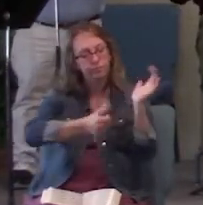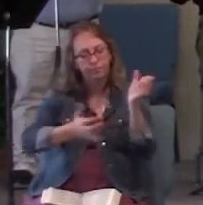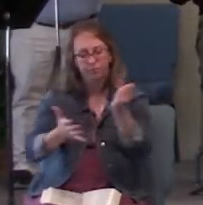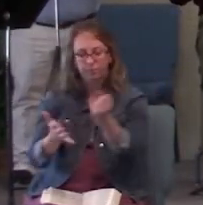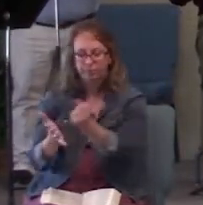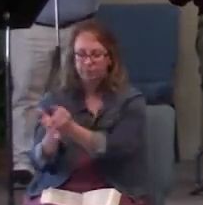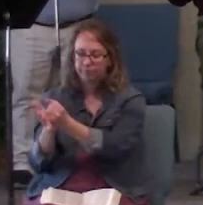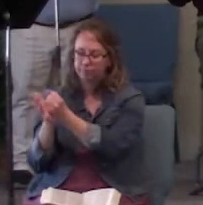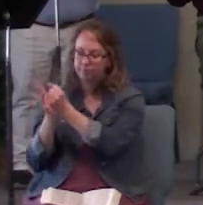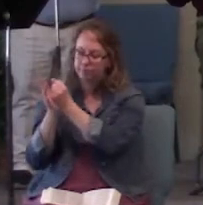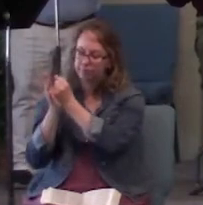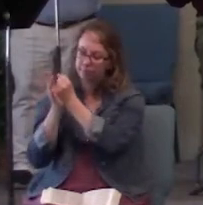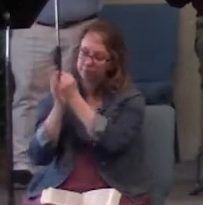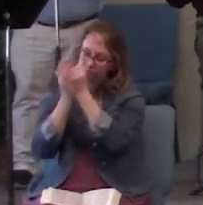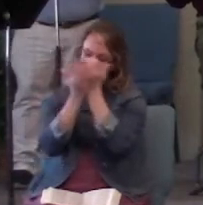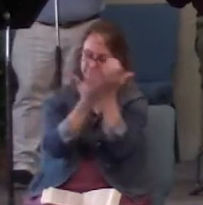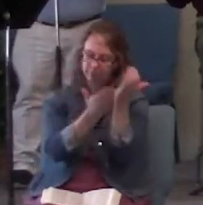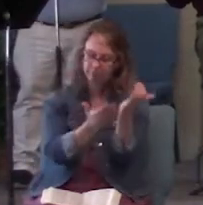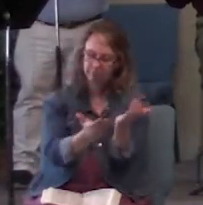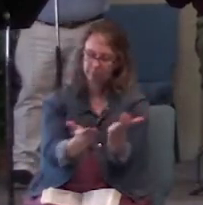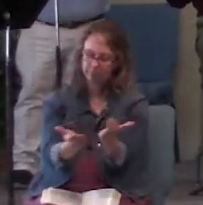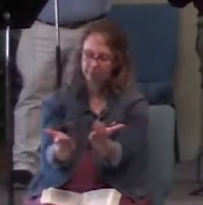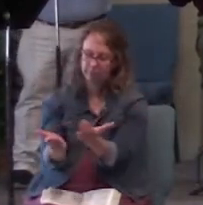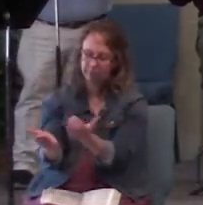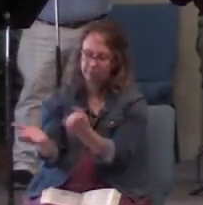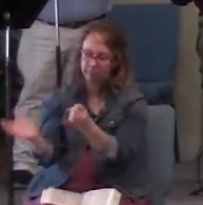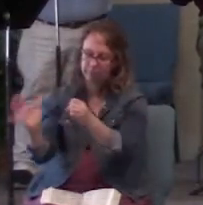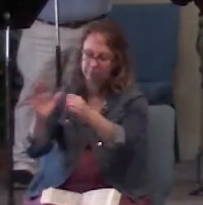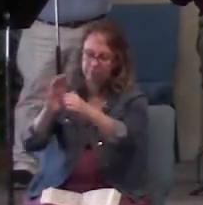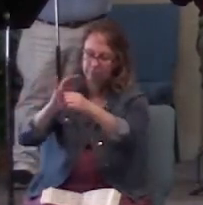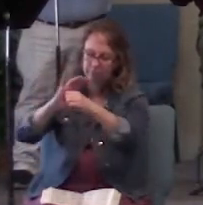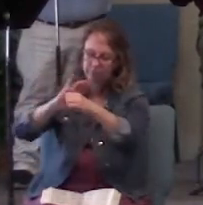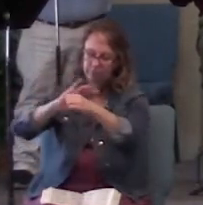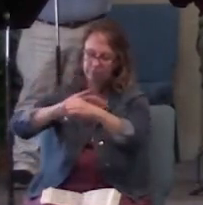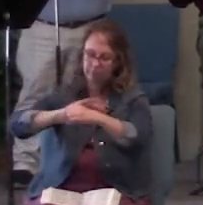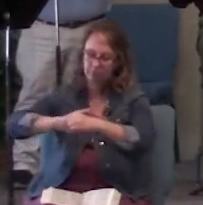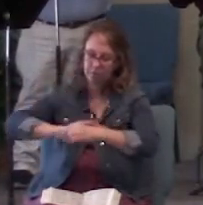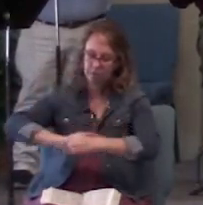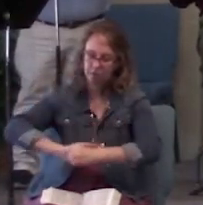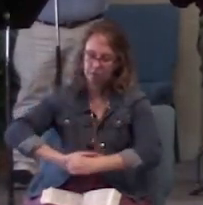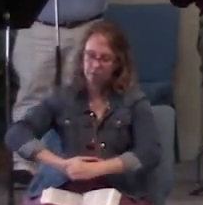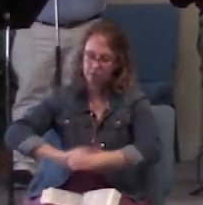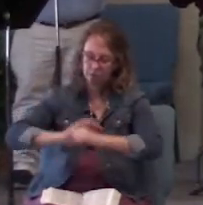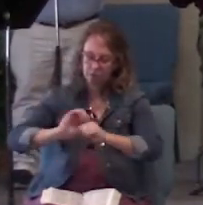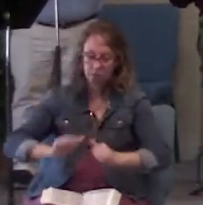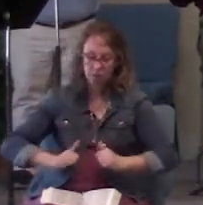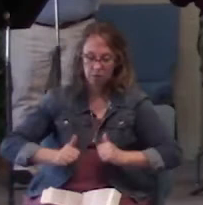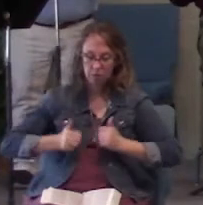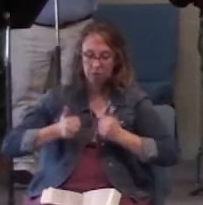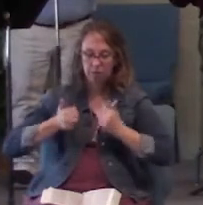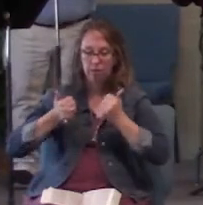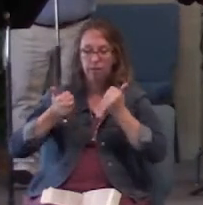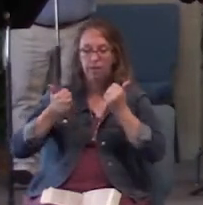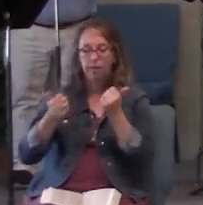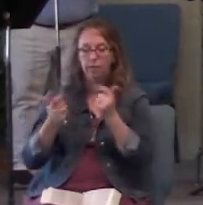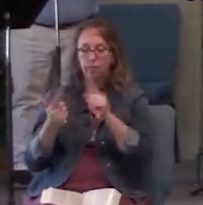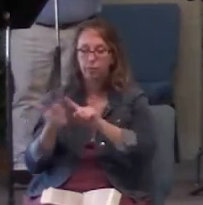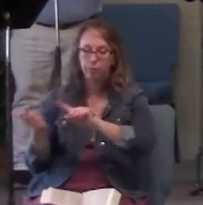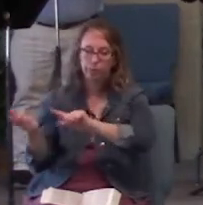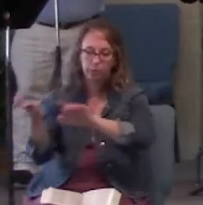Crucified, laid behind the stone, you live to